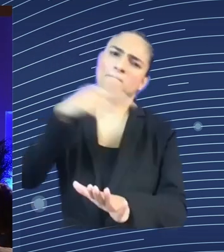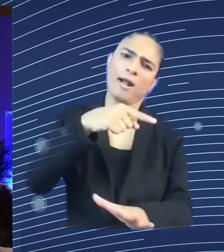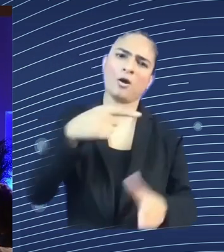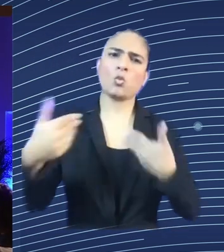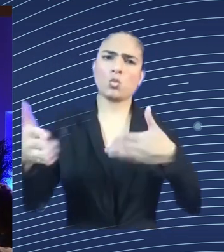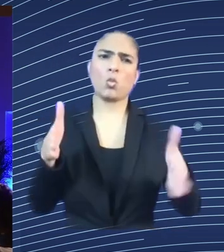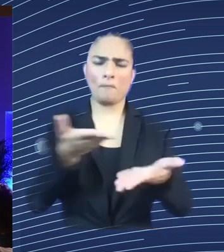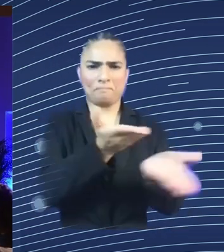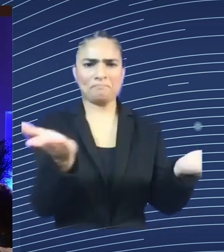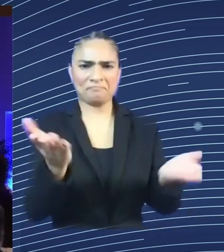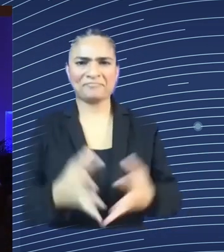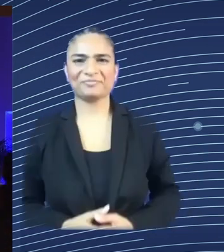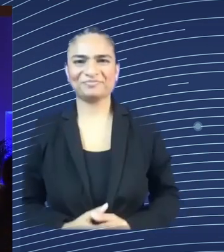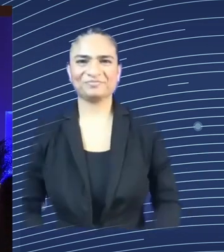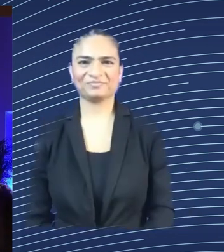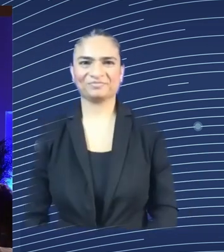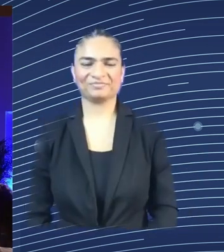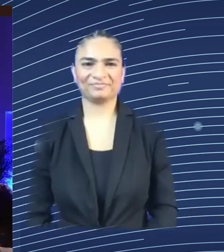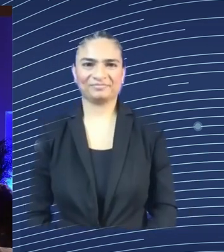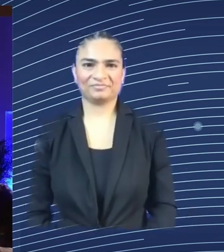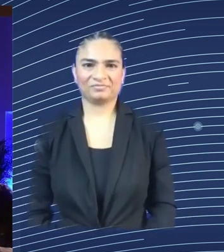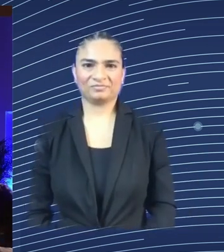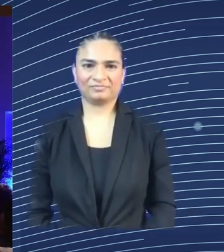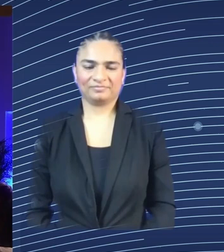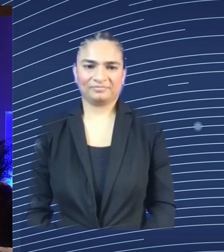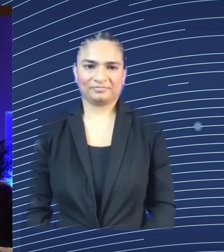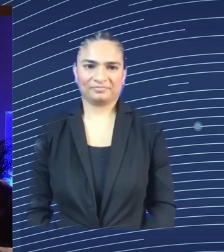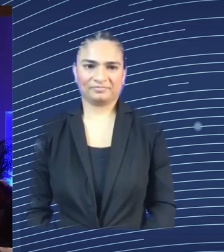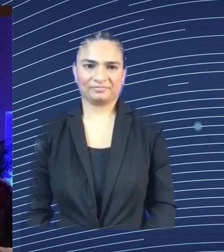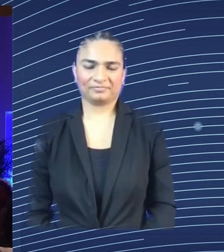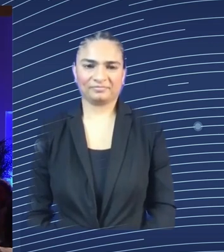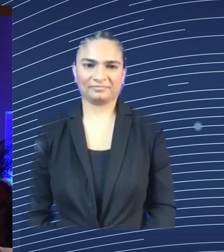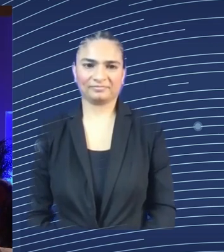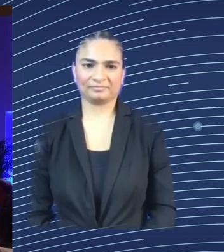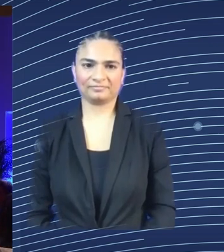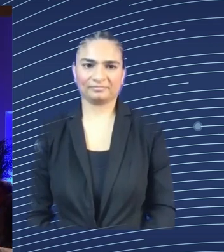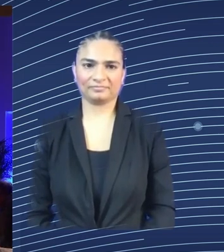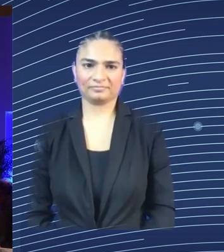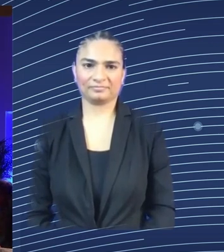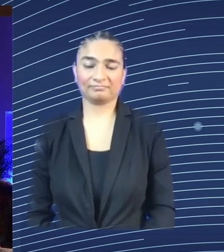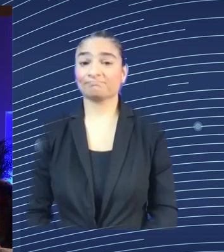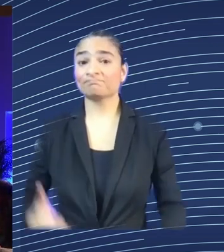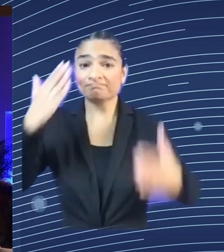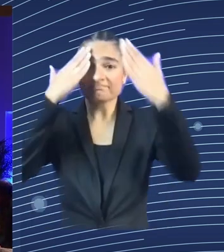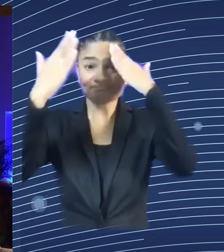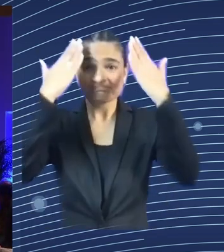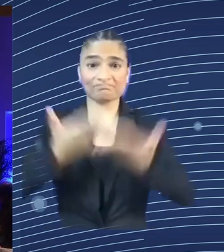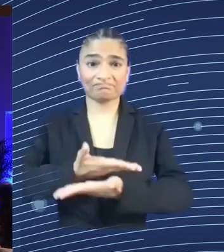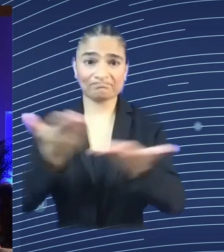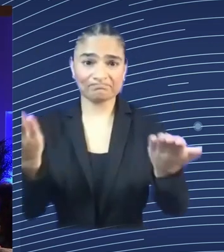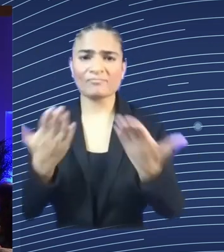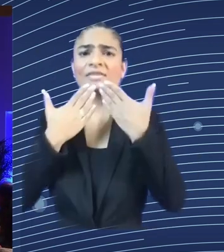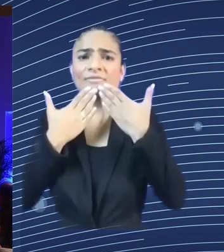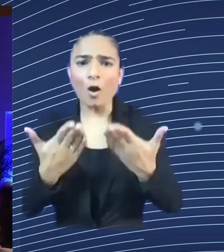Hello. Thank you very much, everybody, for your presentation. It's really inspiring. And even more in the social economy